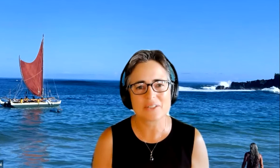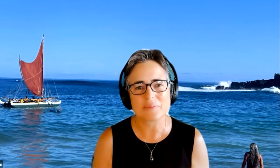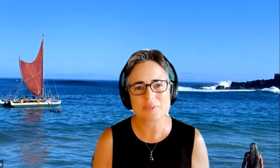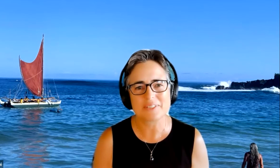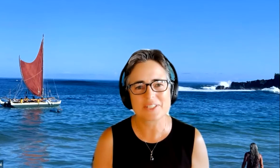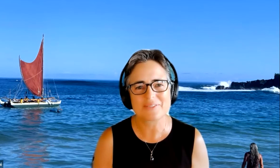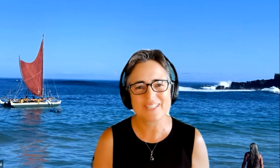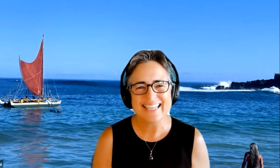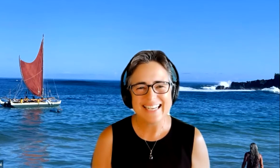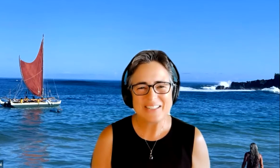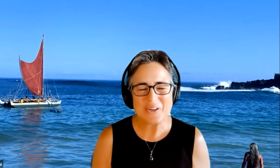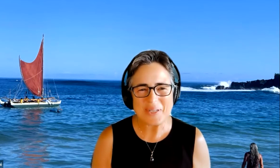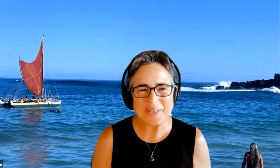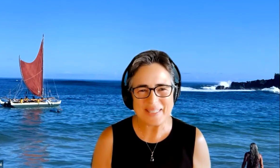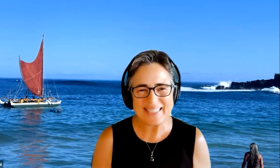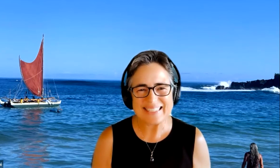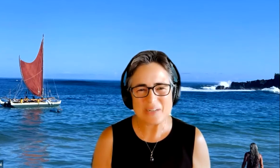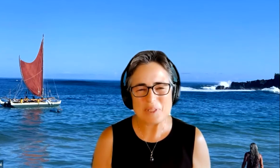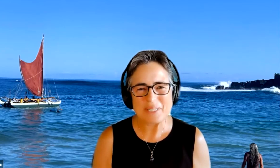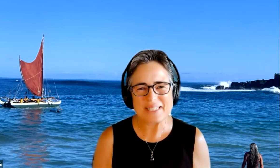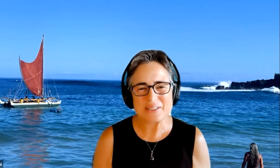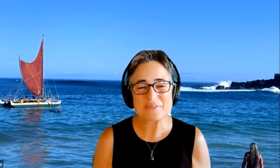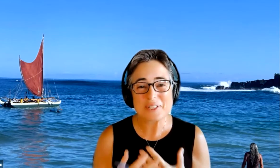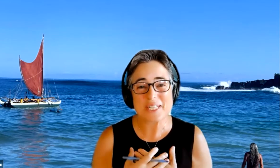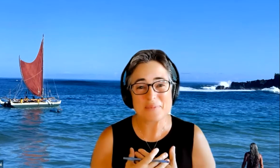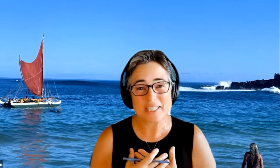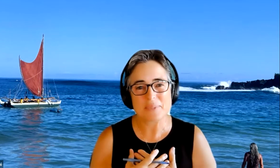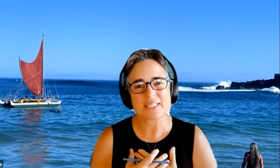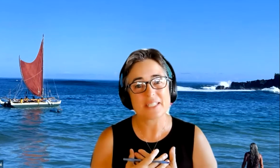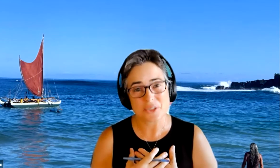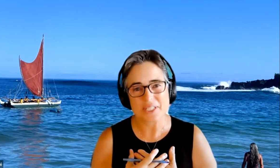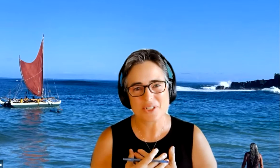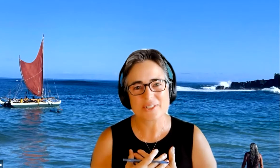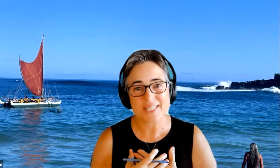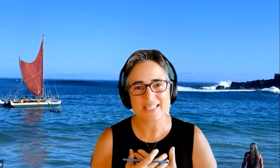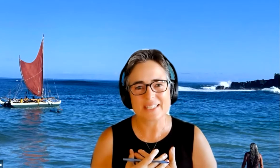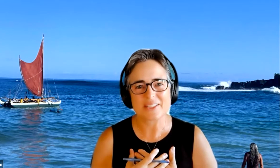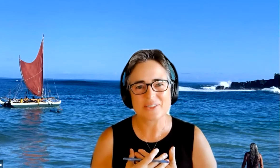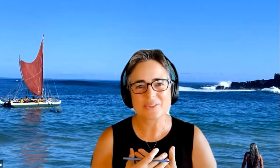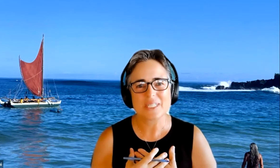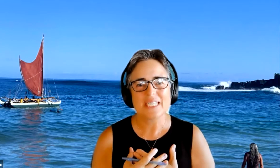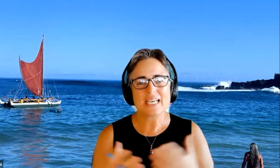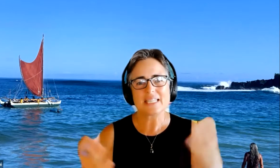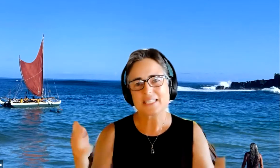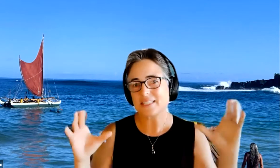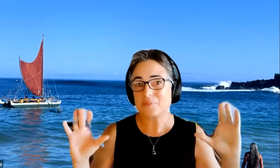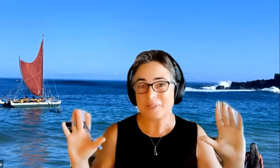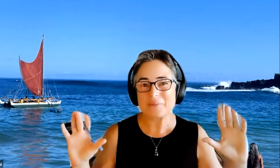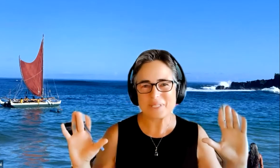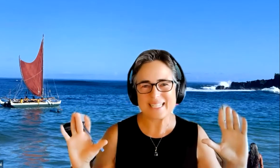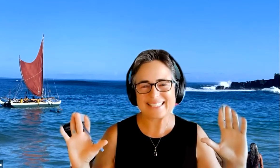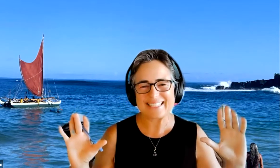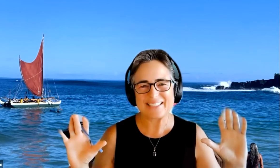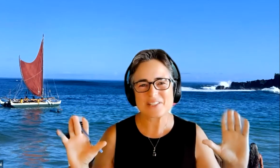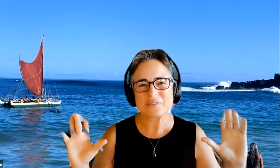And I had the great privilege of going on it a couple of weeks ago, the first time that I've been in a traditional sailing canoe. And this is a